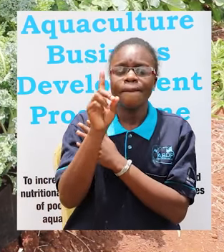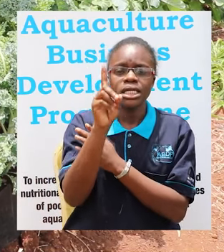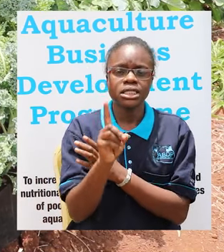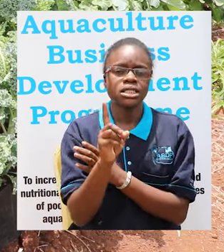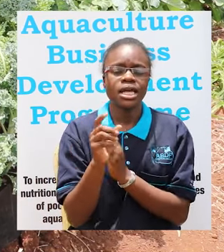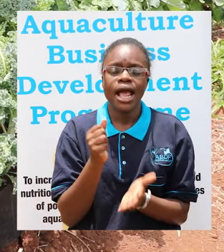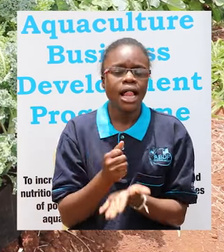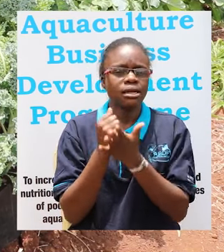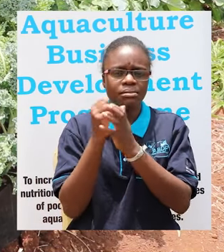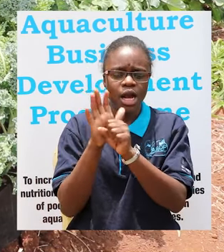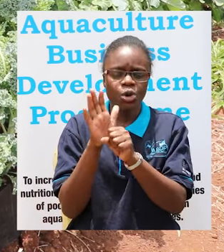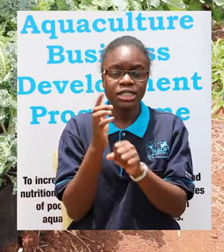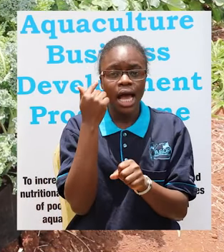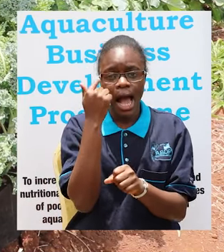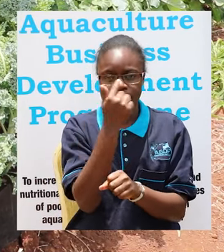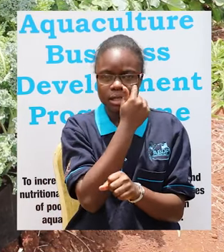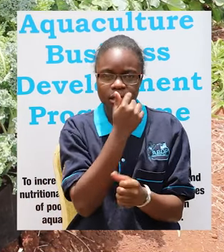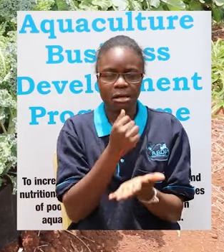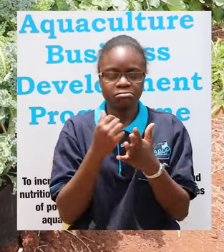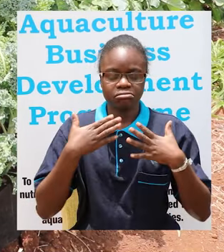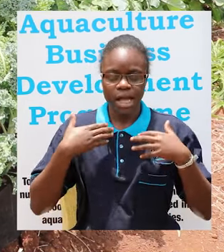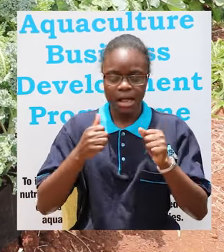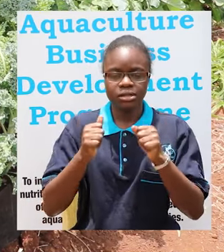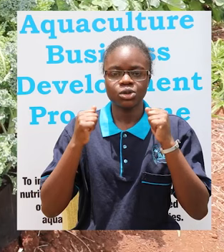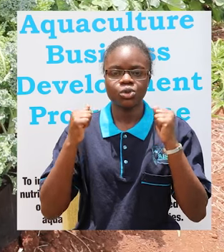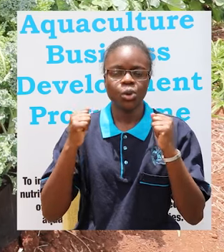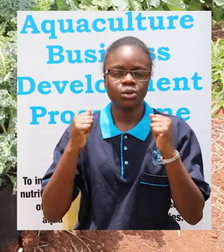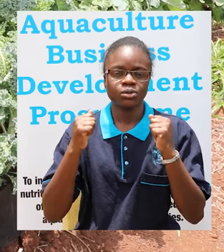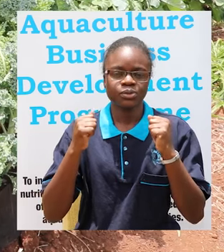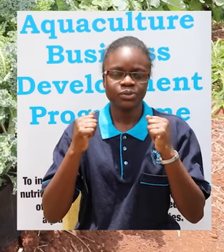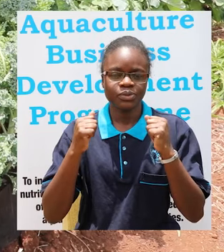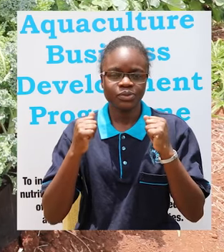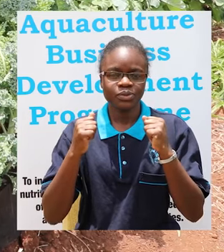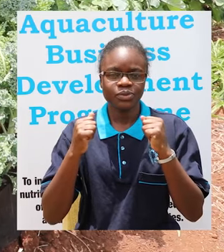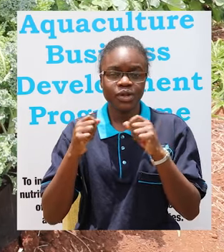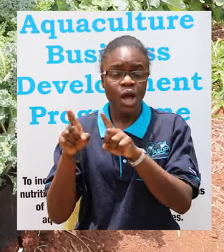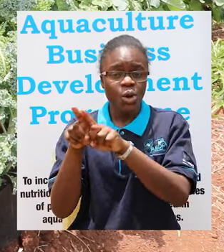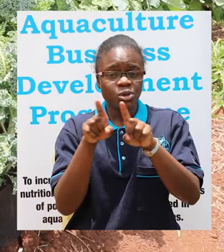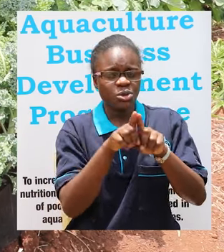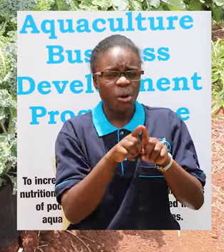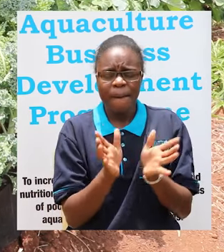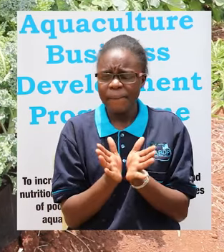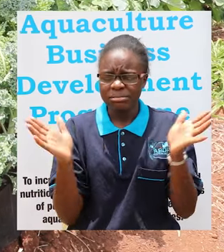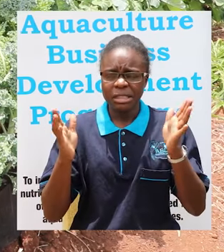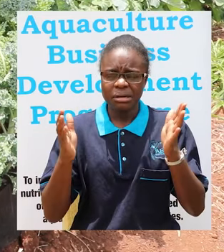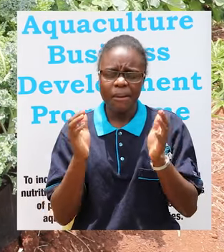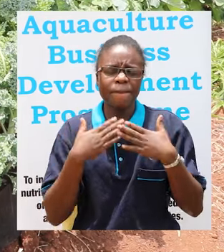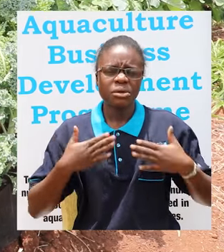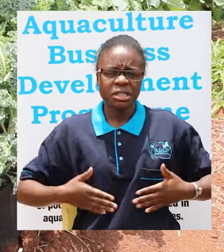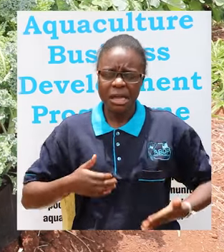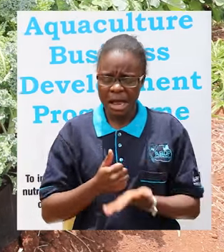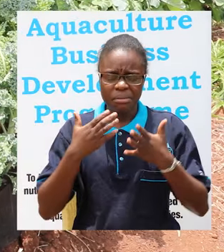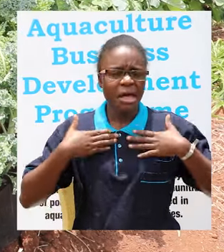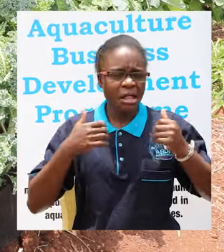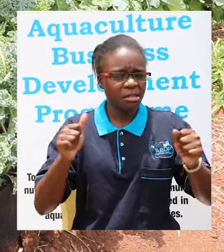A, which is good for the eyes, and also good for the general body